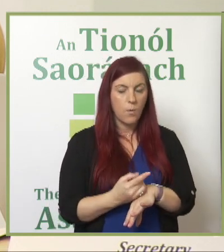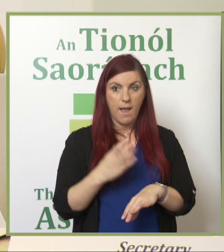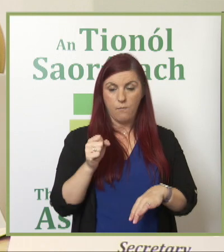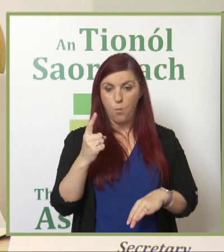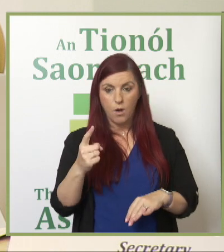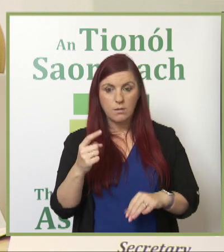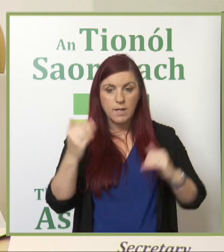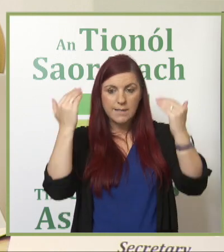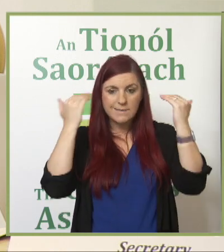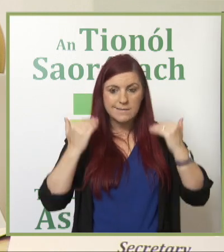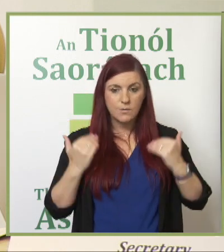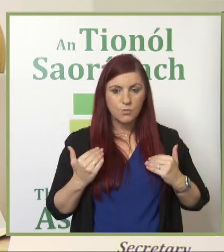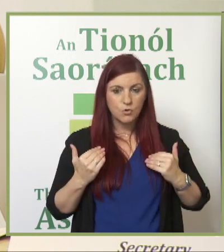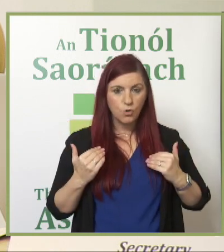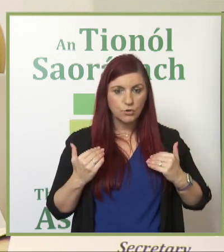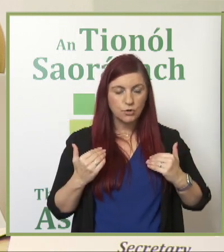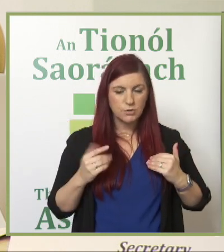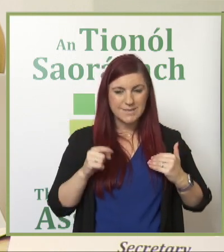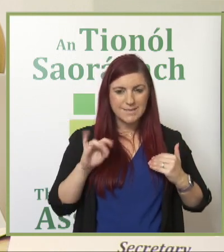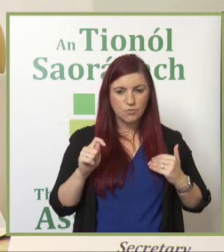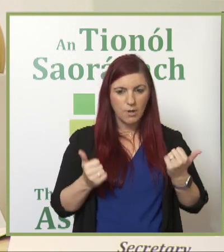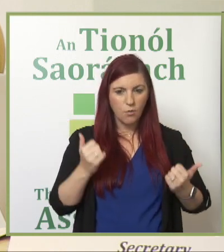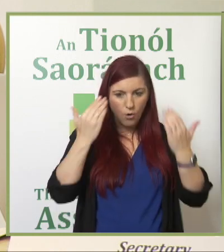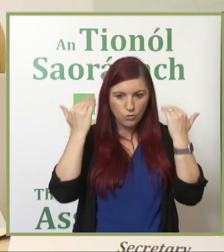and has been particularly innovative in relation to